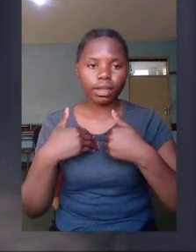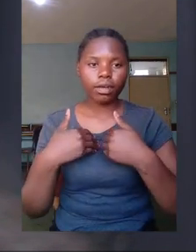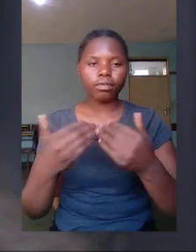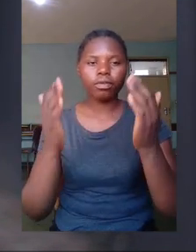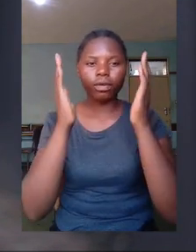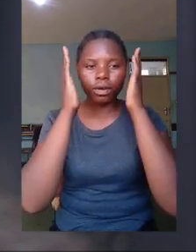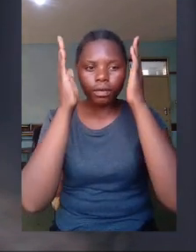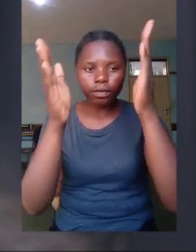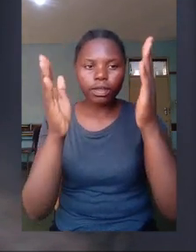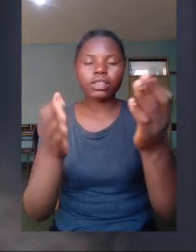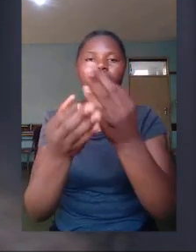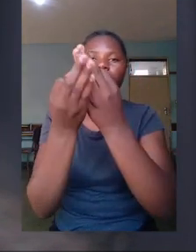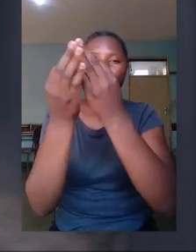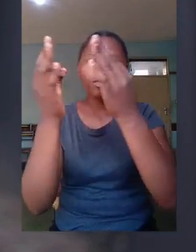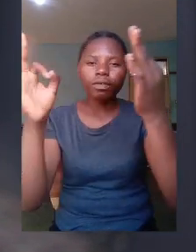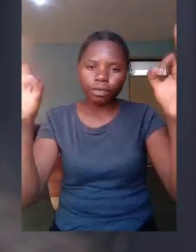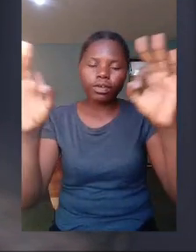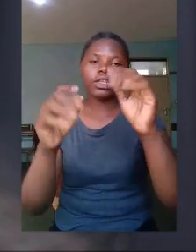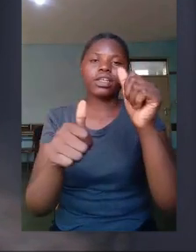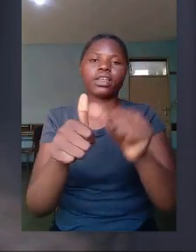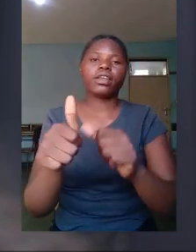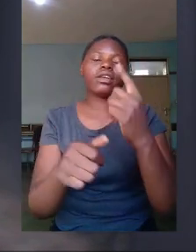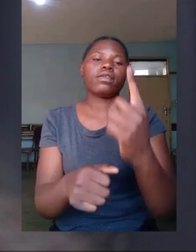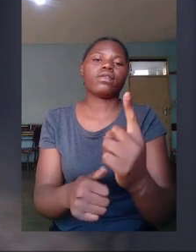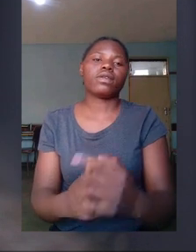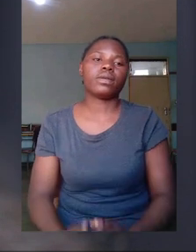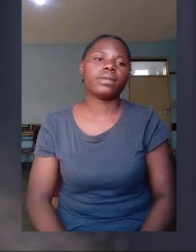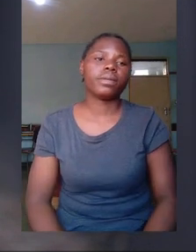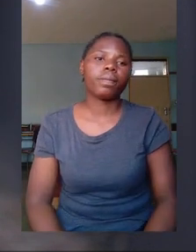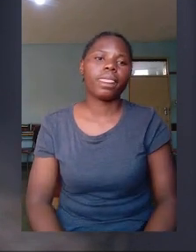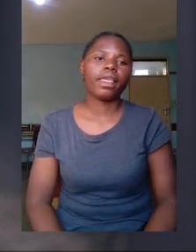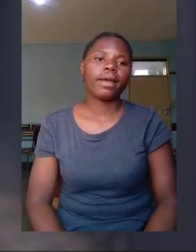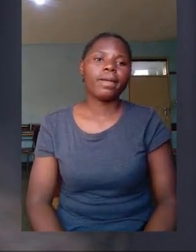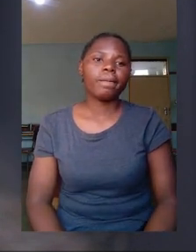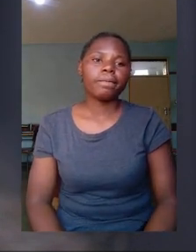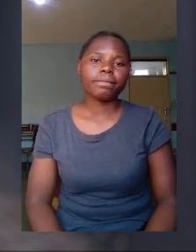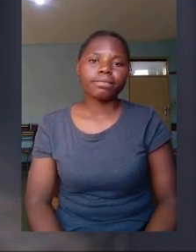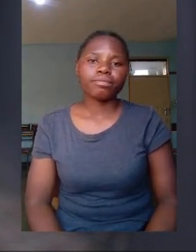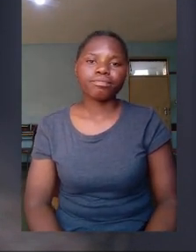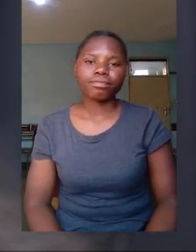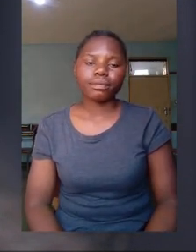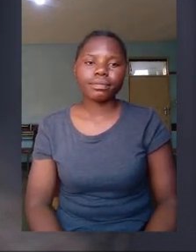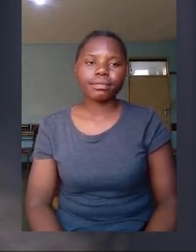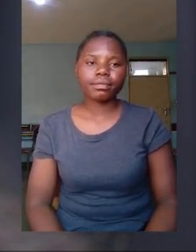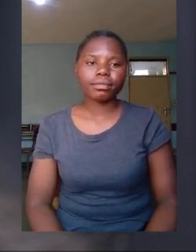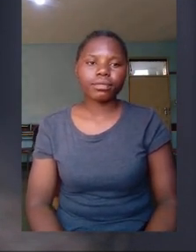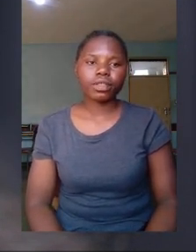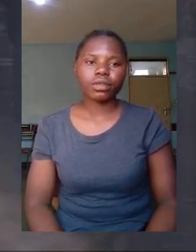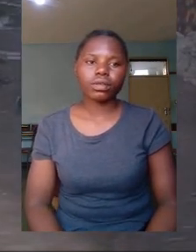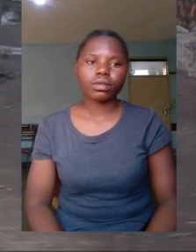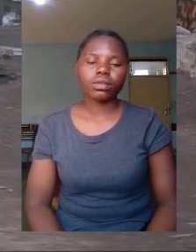be free to the poorest users and perhaps subsidised by the richer sectors such as aviation, who will have